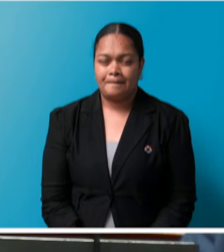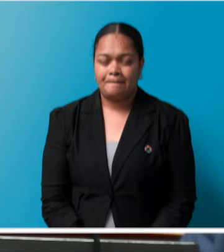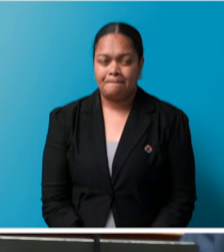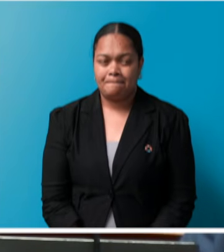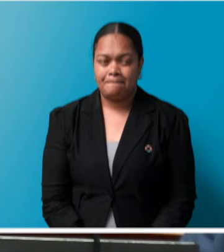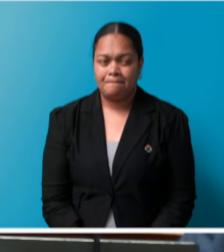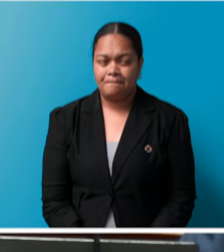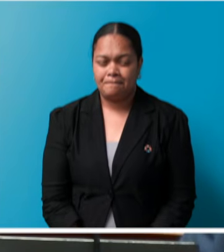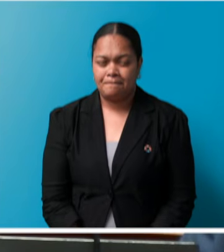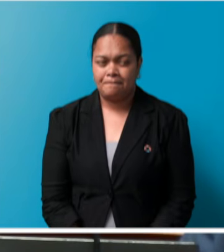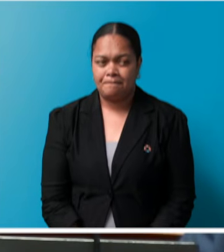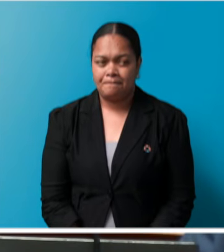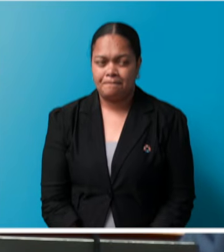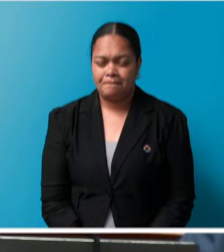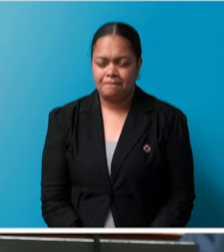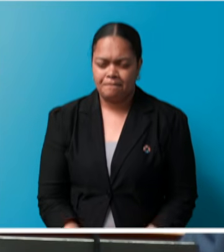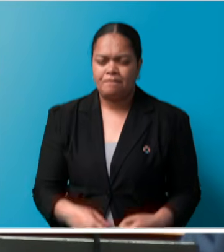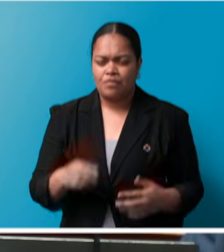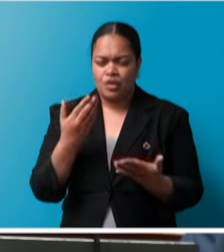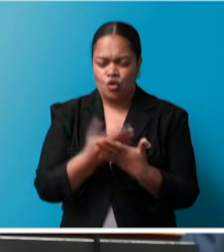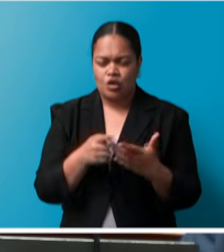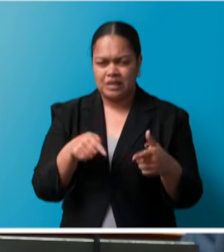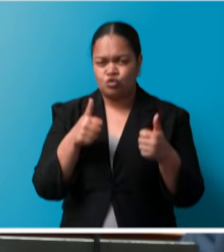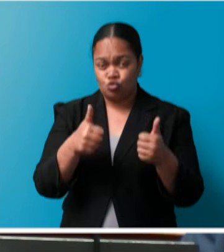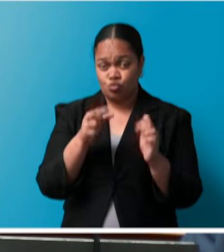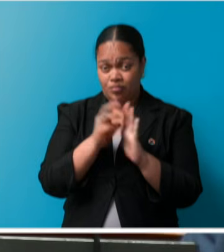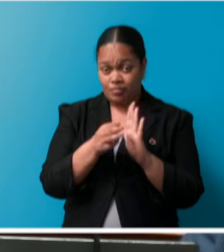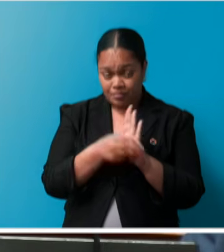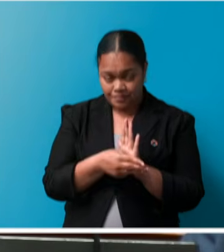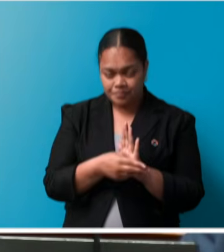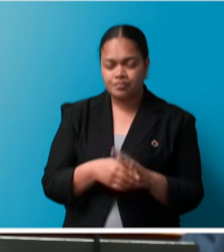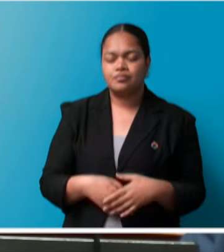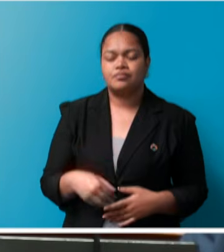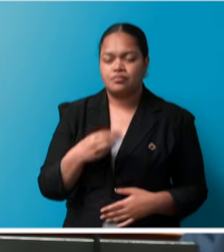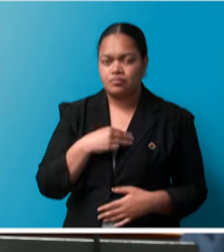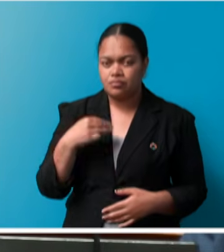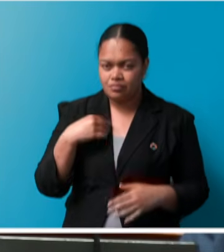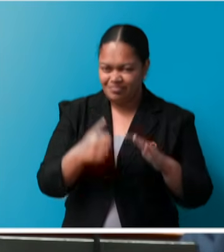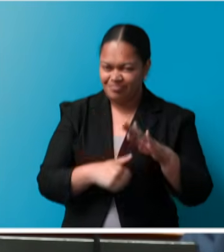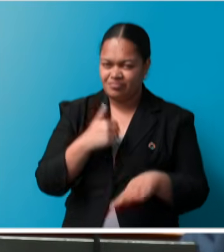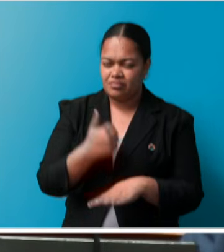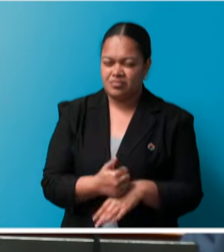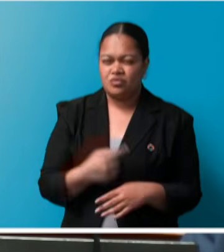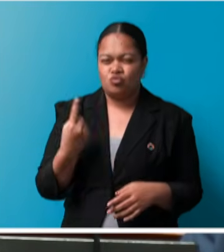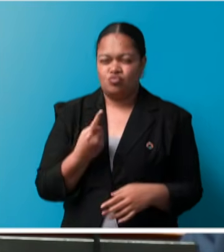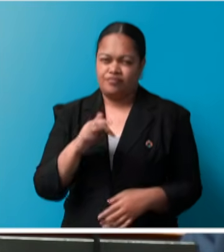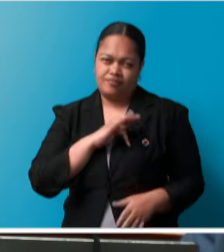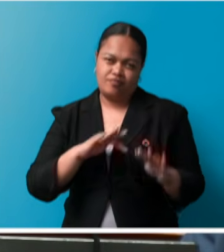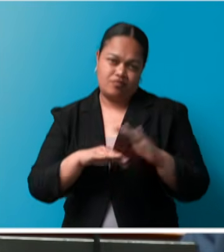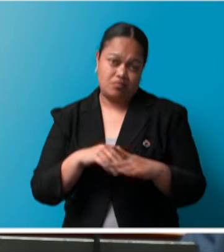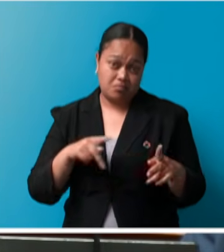building on this momentum, the ministry is establishing a dedicated performance oversight